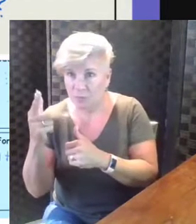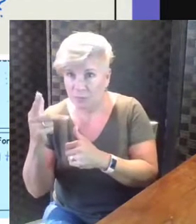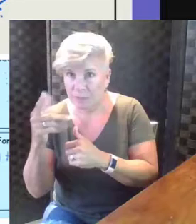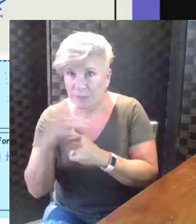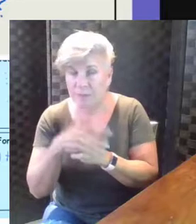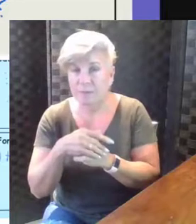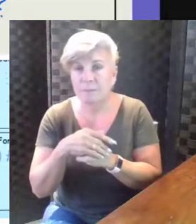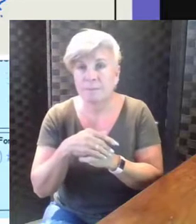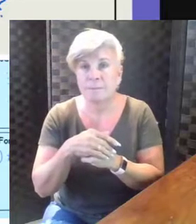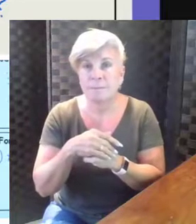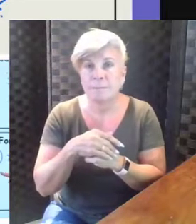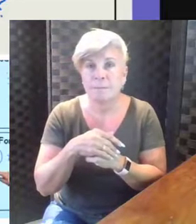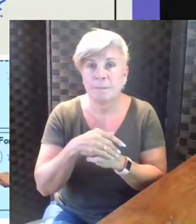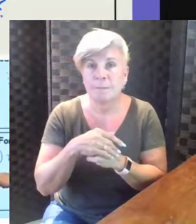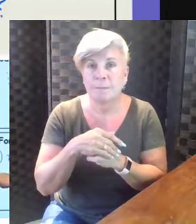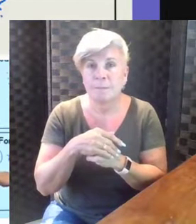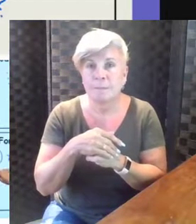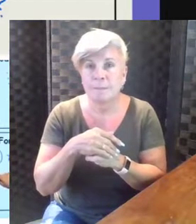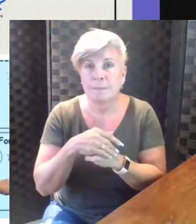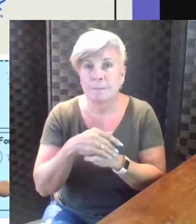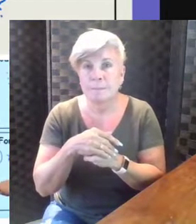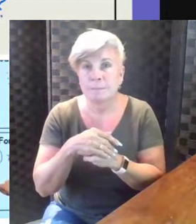break it into expanded form.